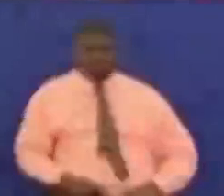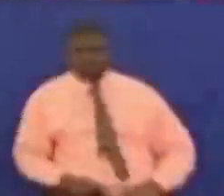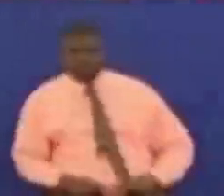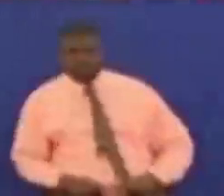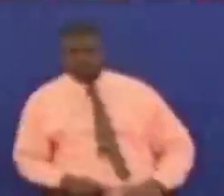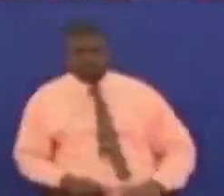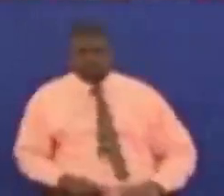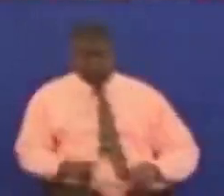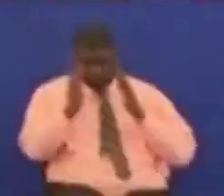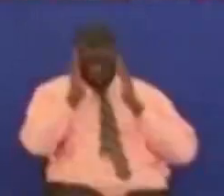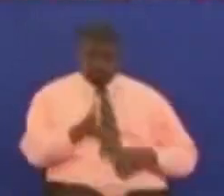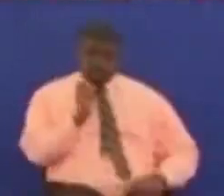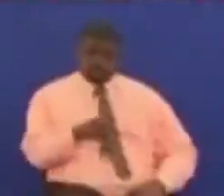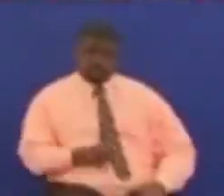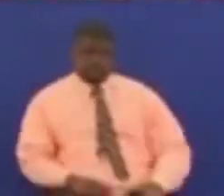Honorable Speaker,